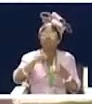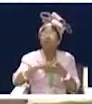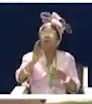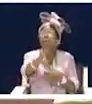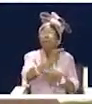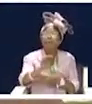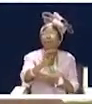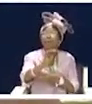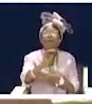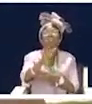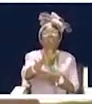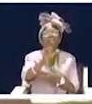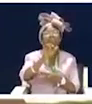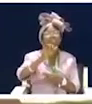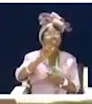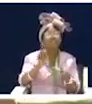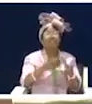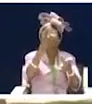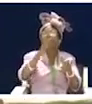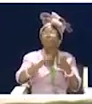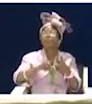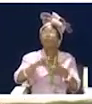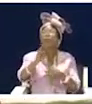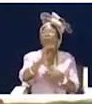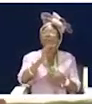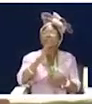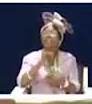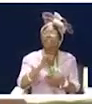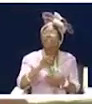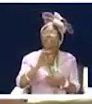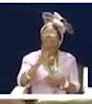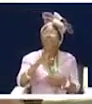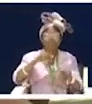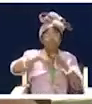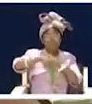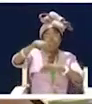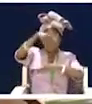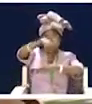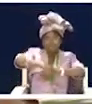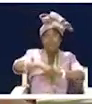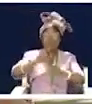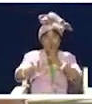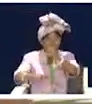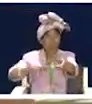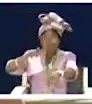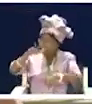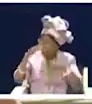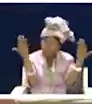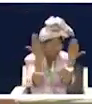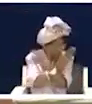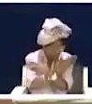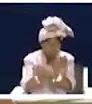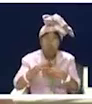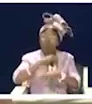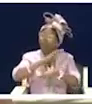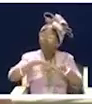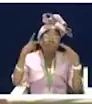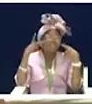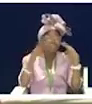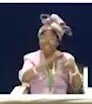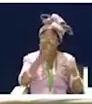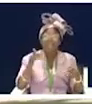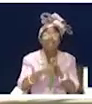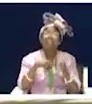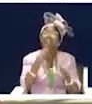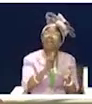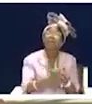were going every day. In the day we rest, in the night we will be walking. And so they now said they will collect